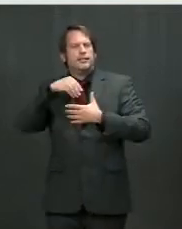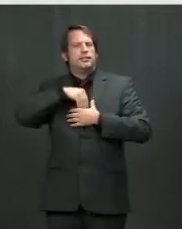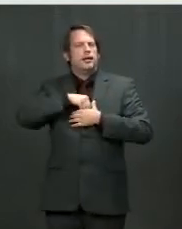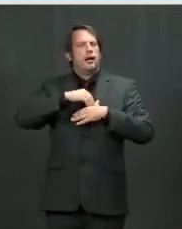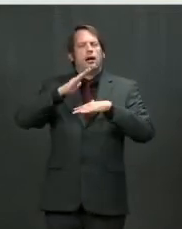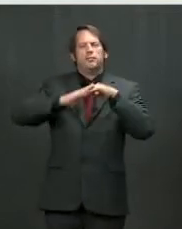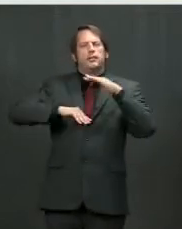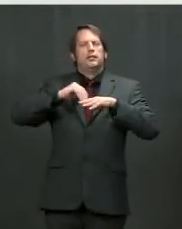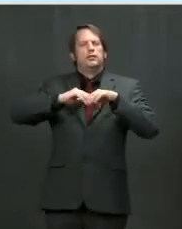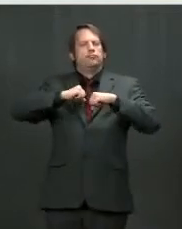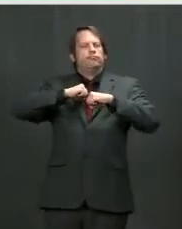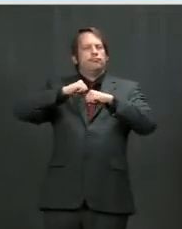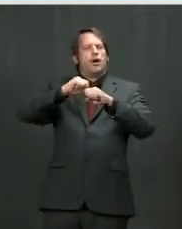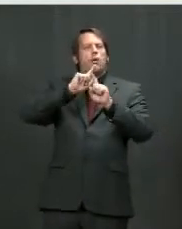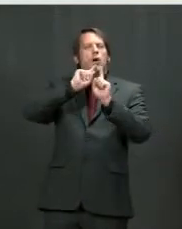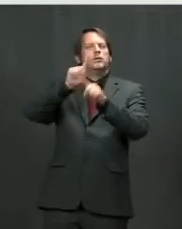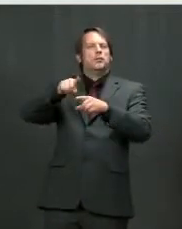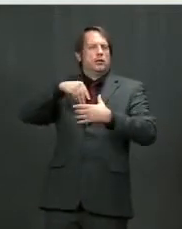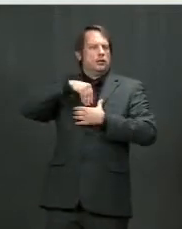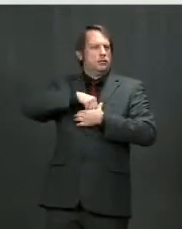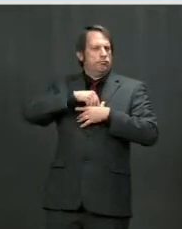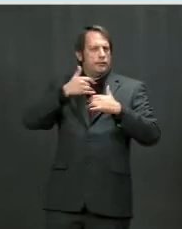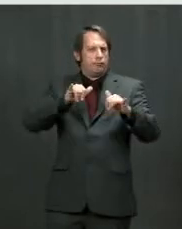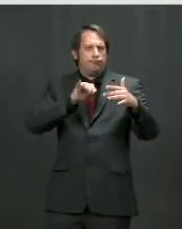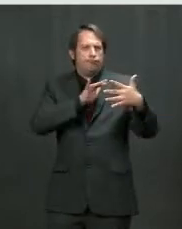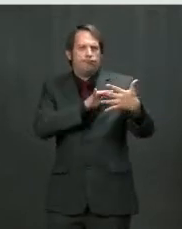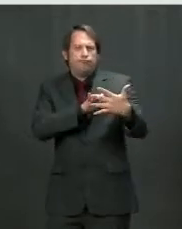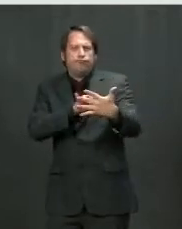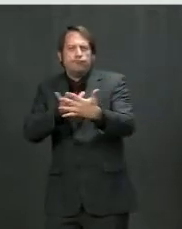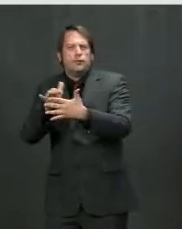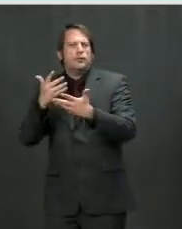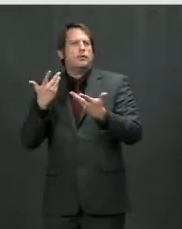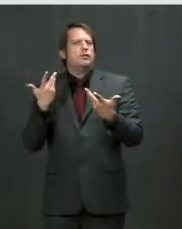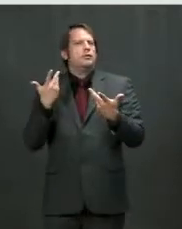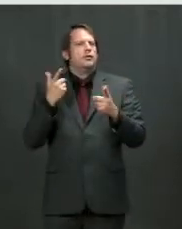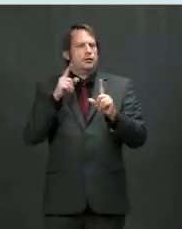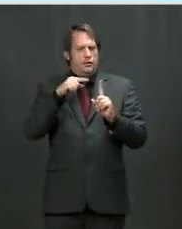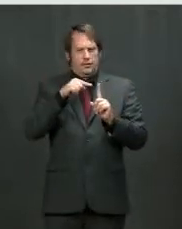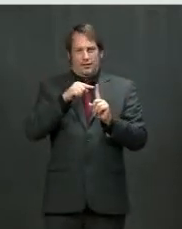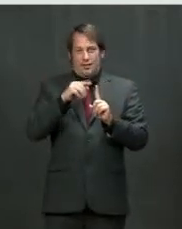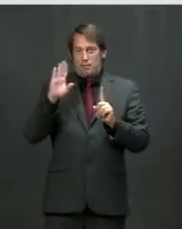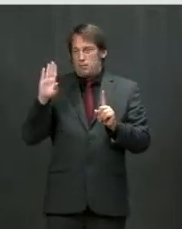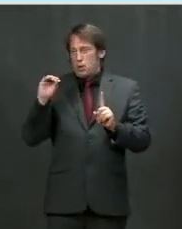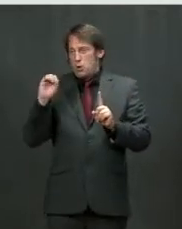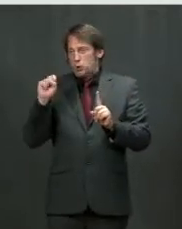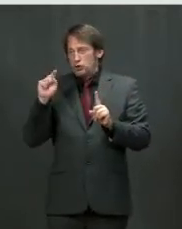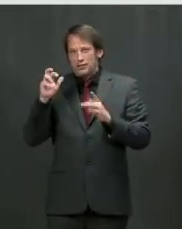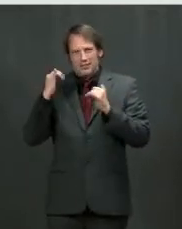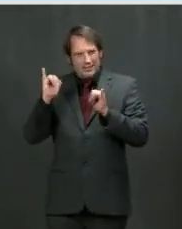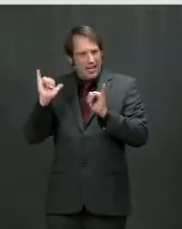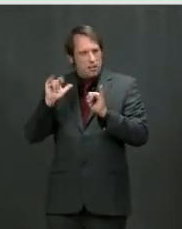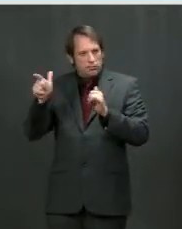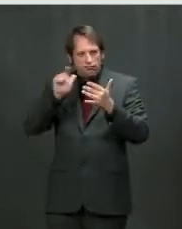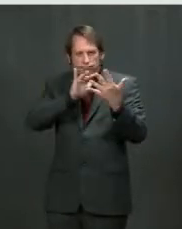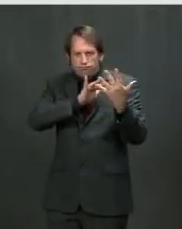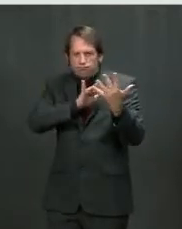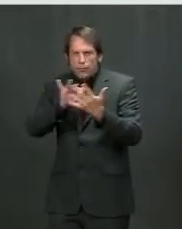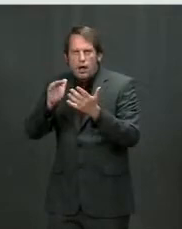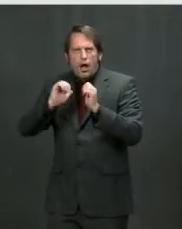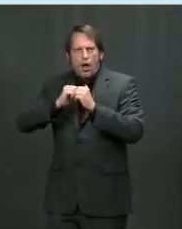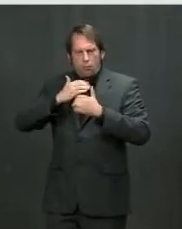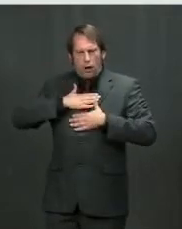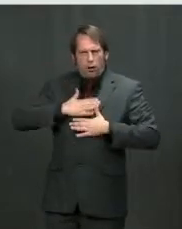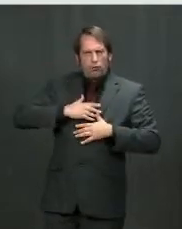months, as well as determining the effect of a booster dose to extend the duration and breadth of